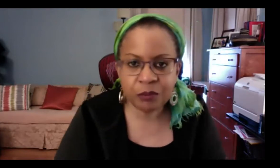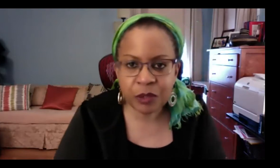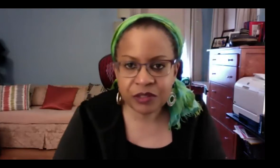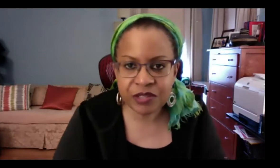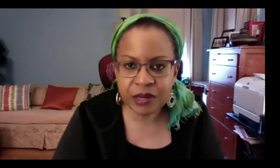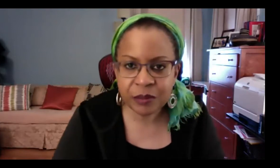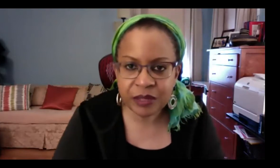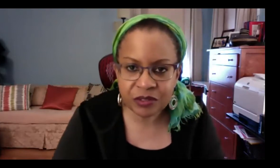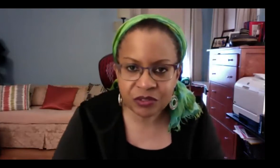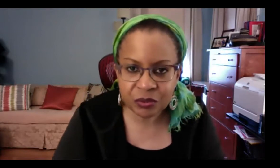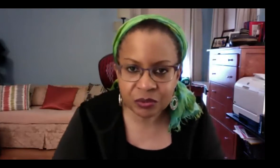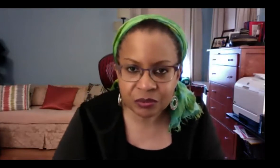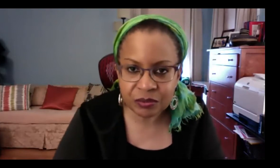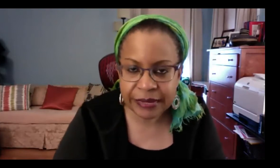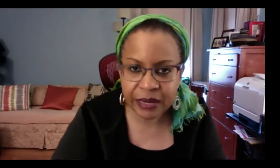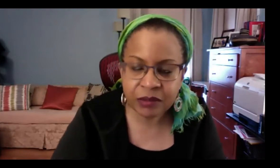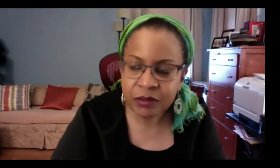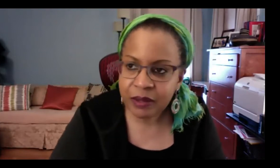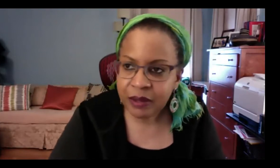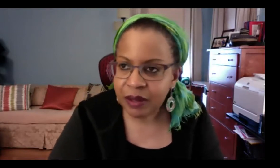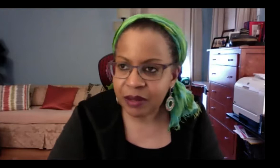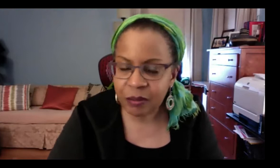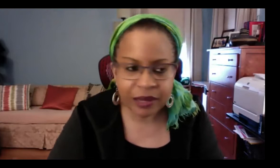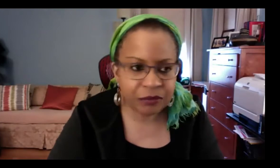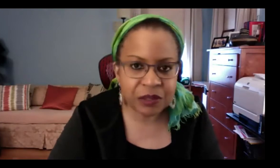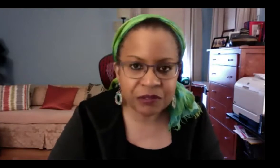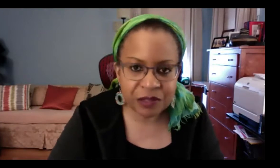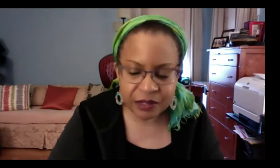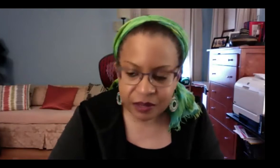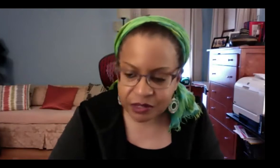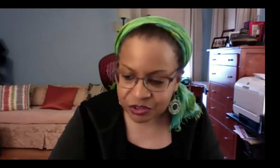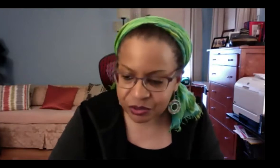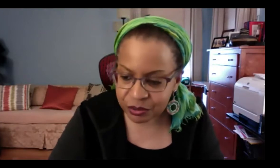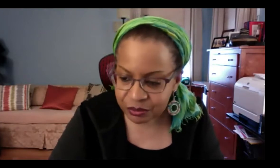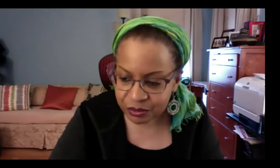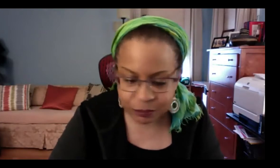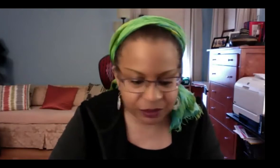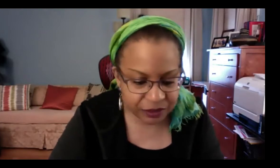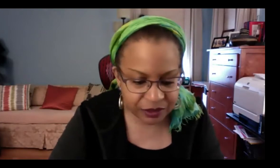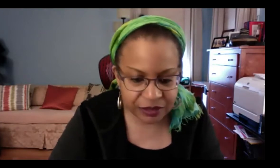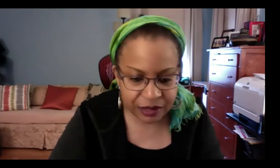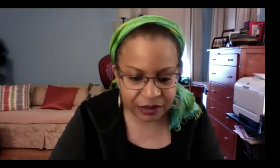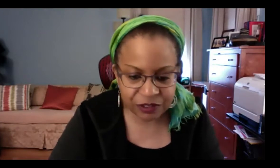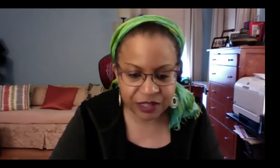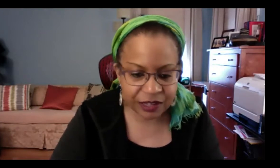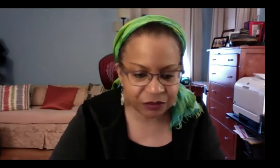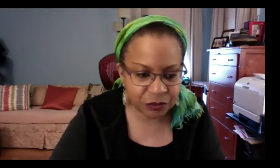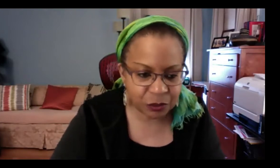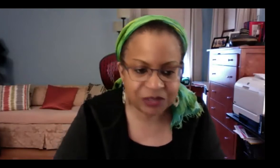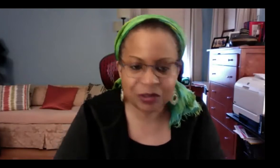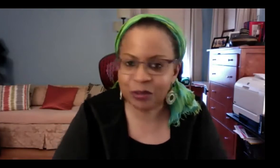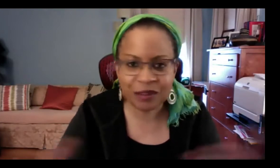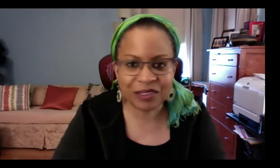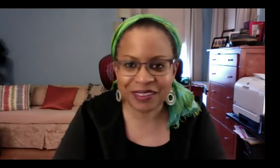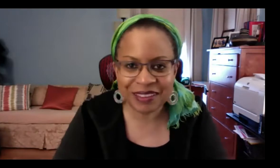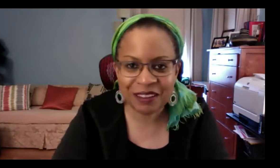I'm really just coming into now. I really feel like an ingenue because I feel like I have to